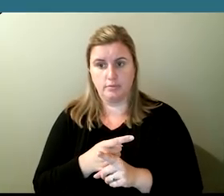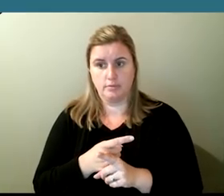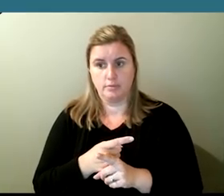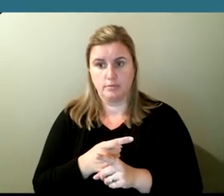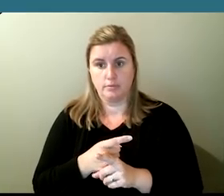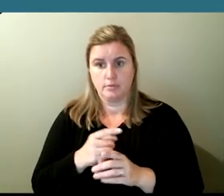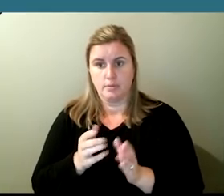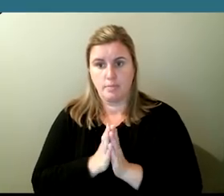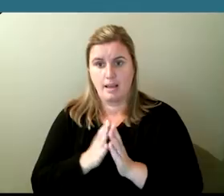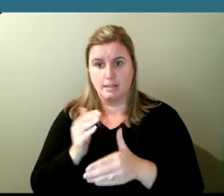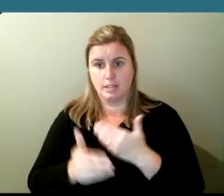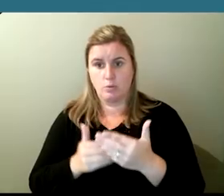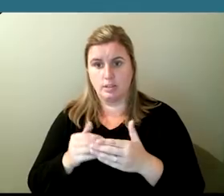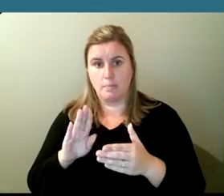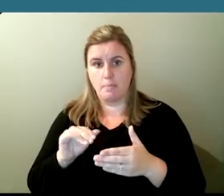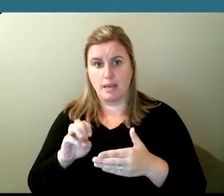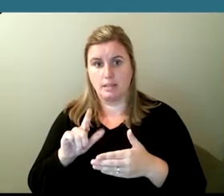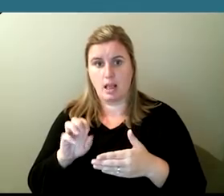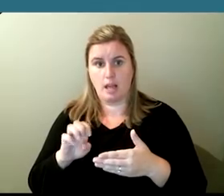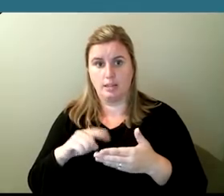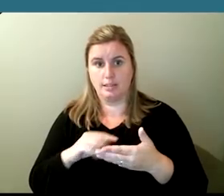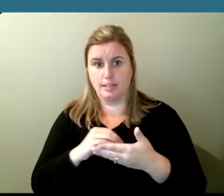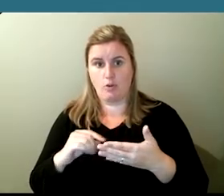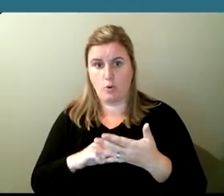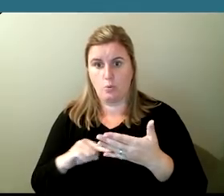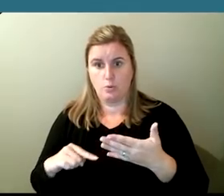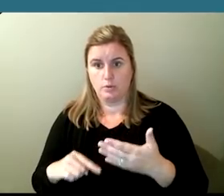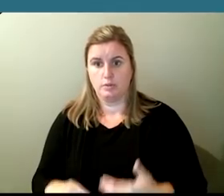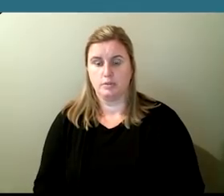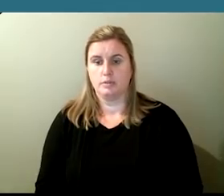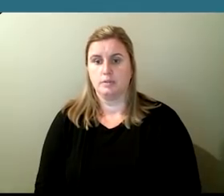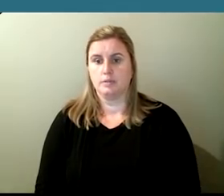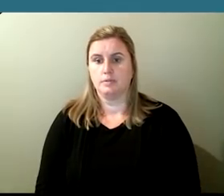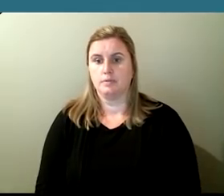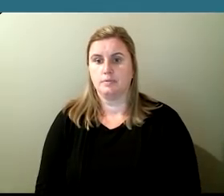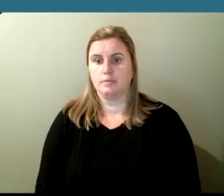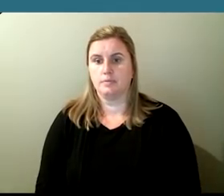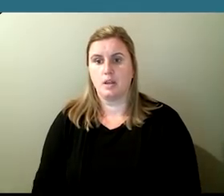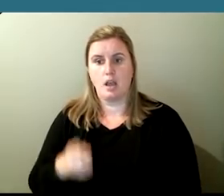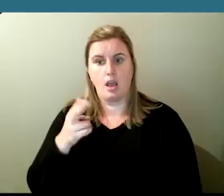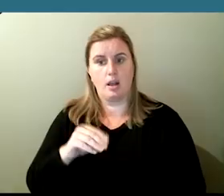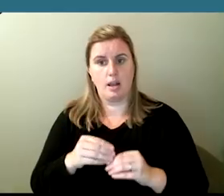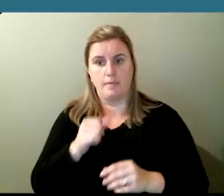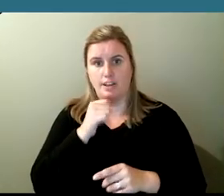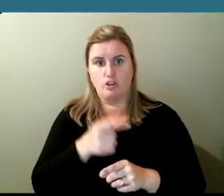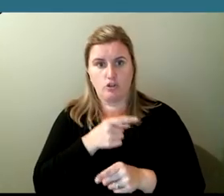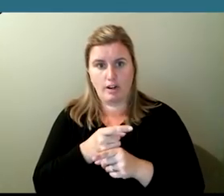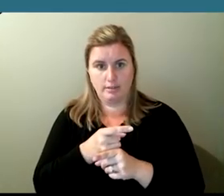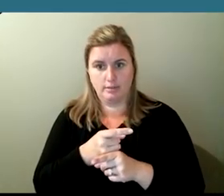NAND sequences taught at baseline at 0, somewhat relatively high number of incorrect sequences